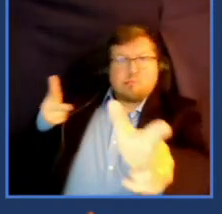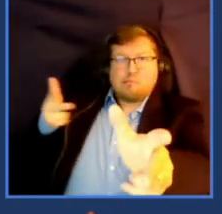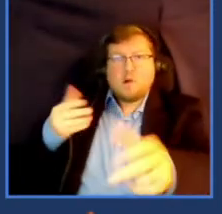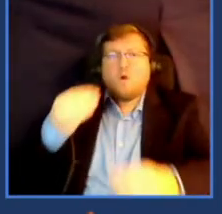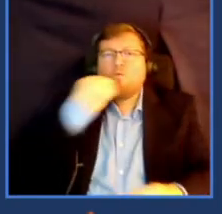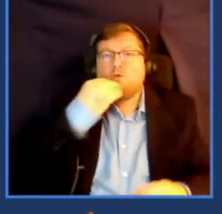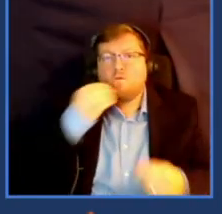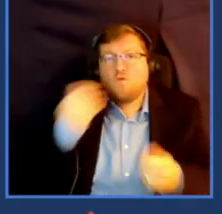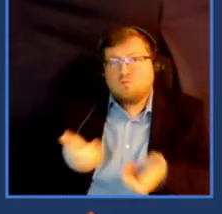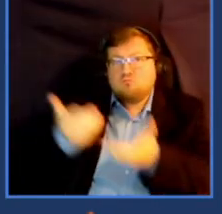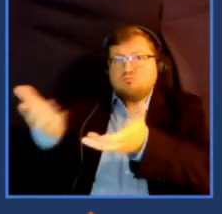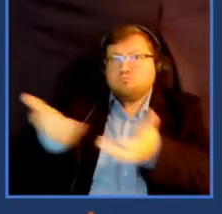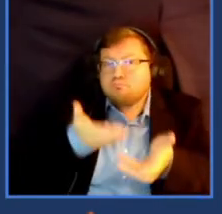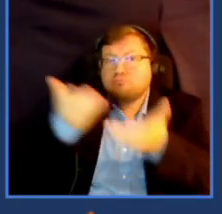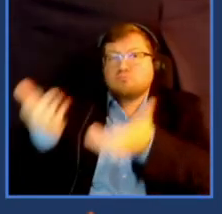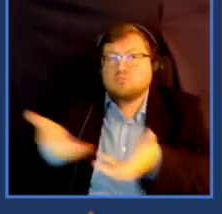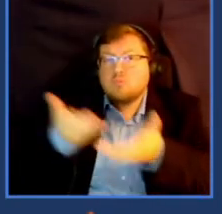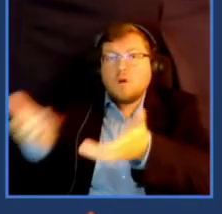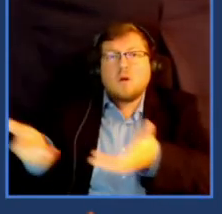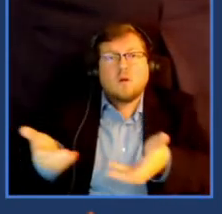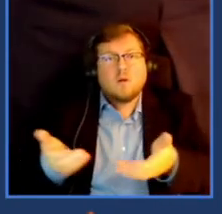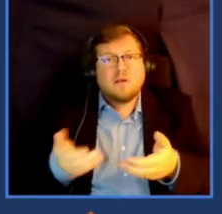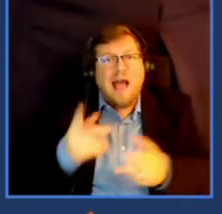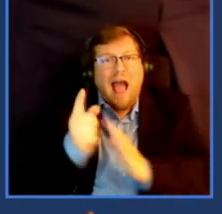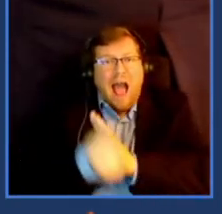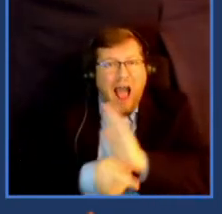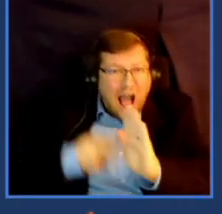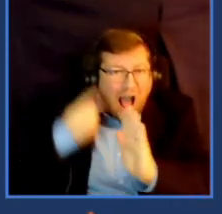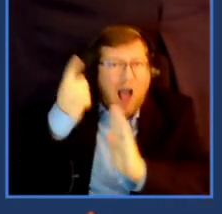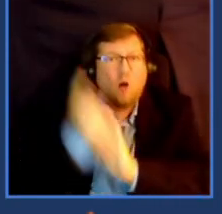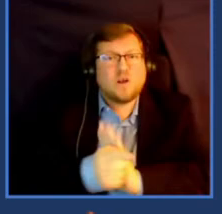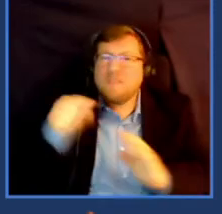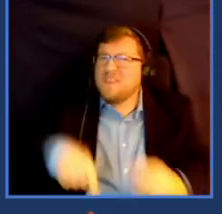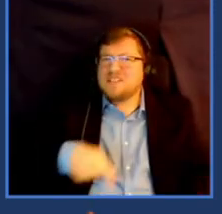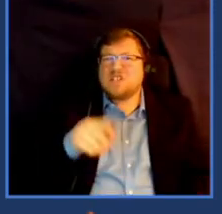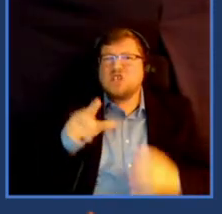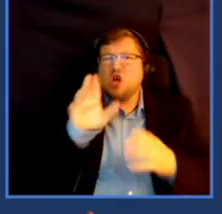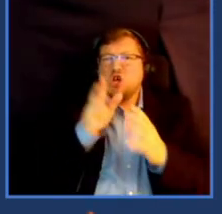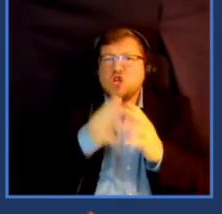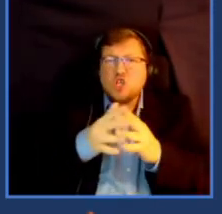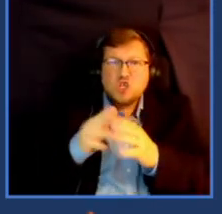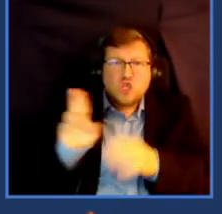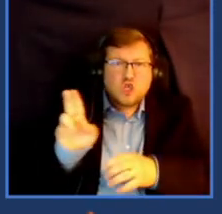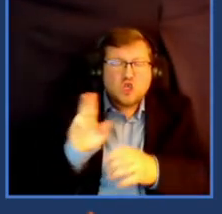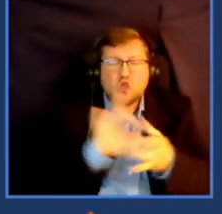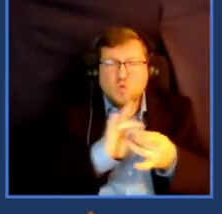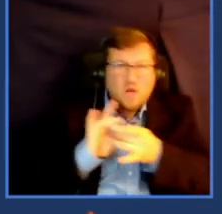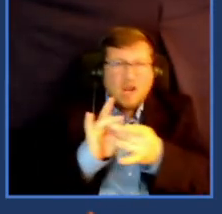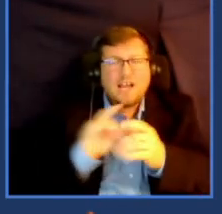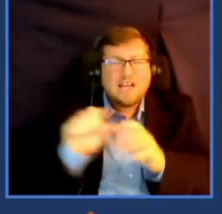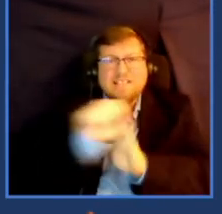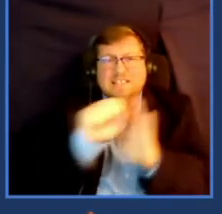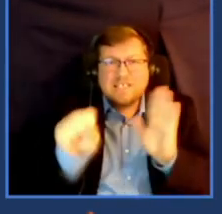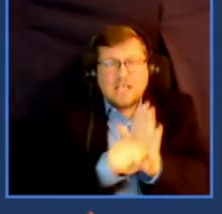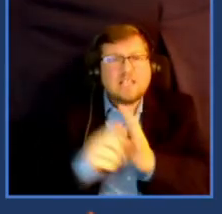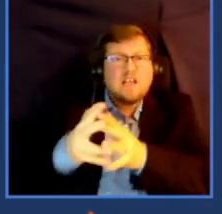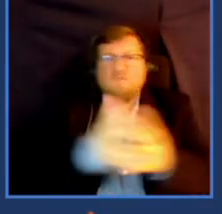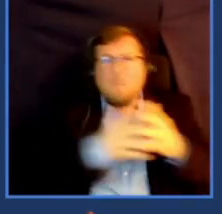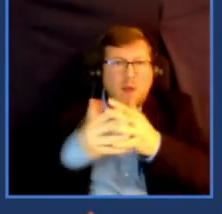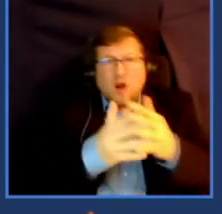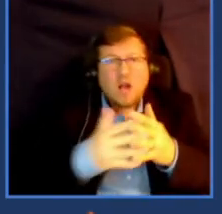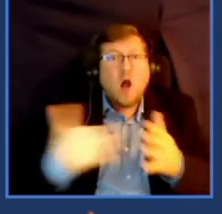and hours. This is the United States of America, for God's sake. And there's food lines like we've not seen